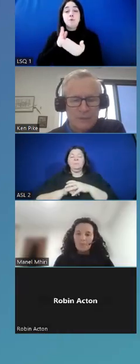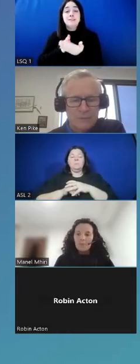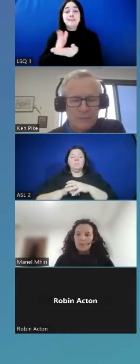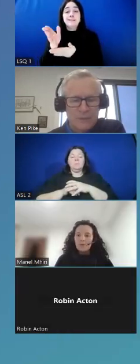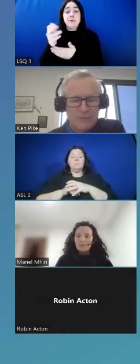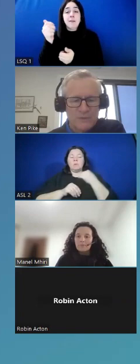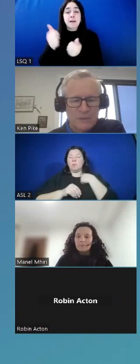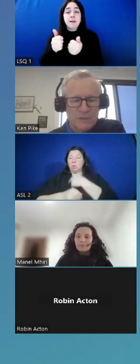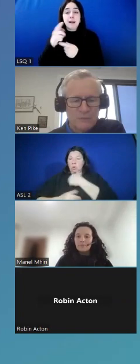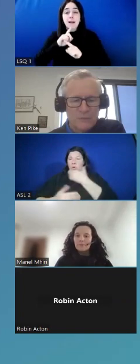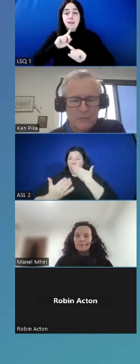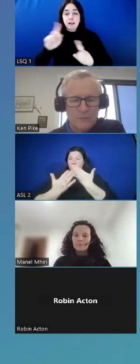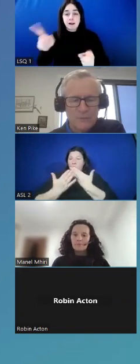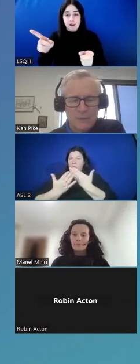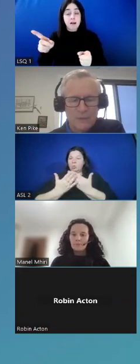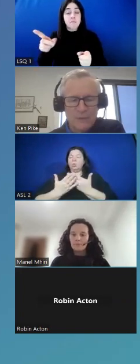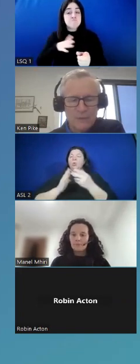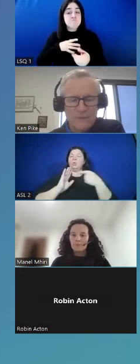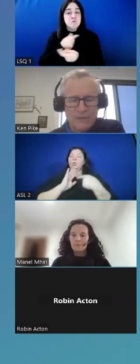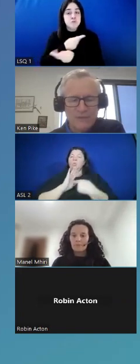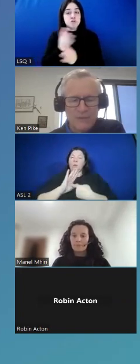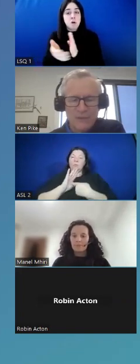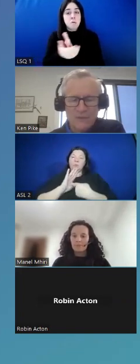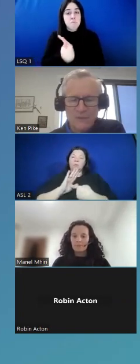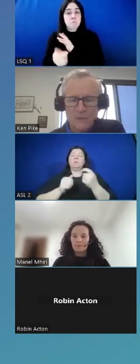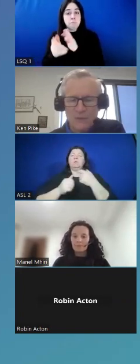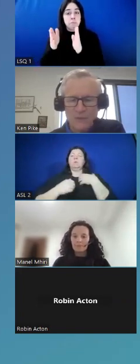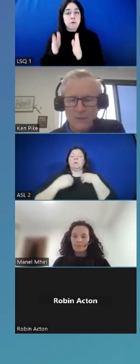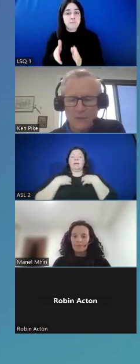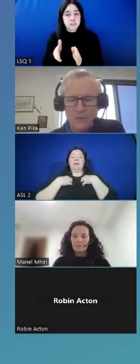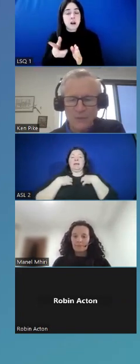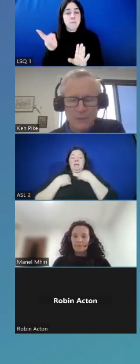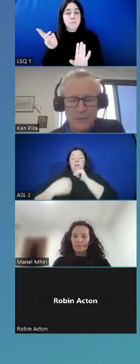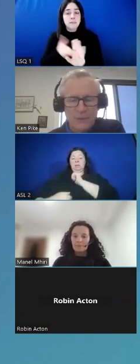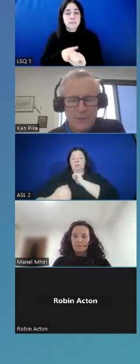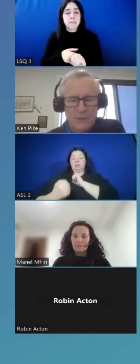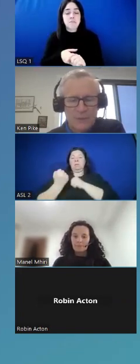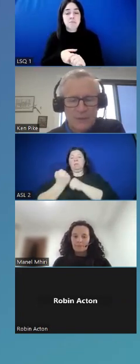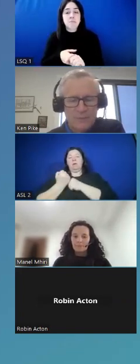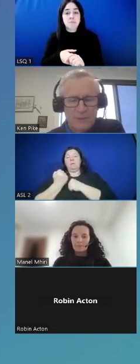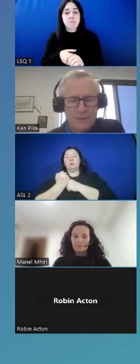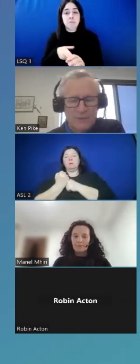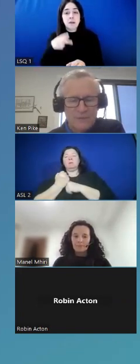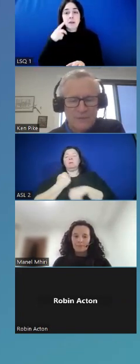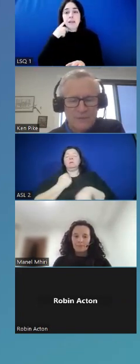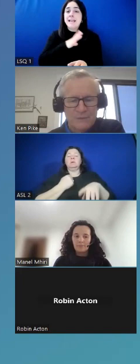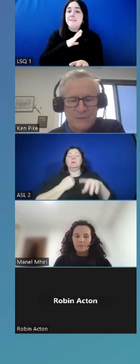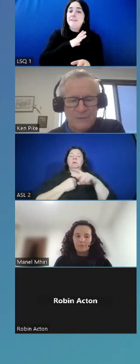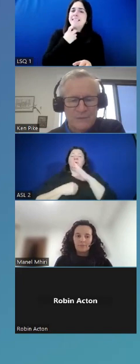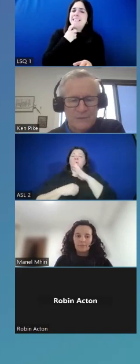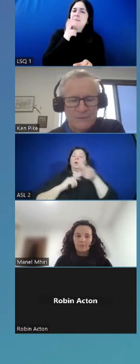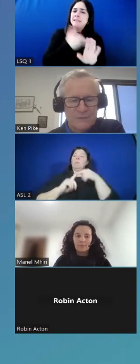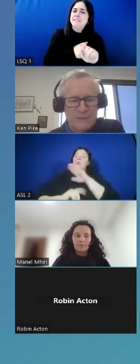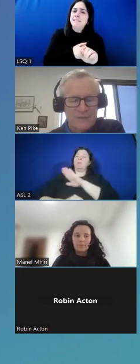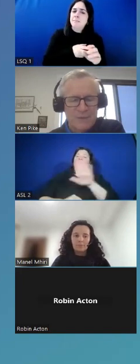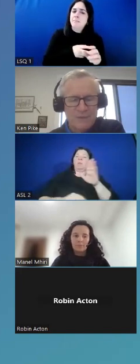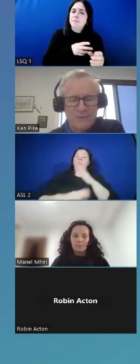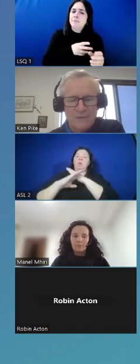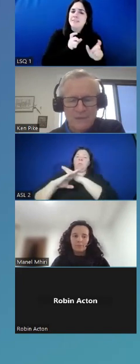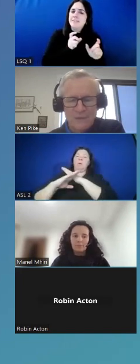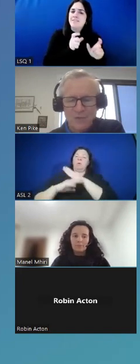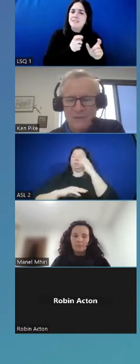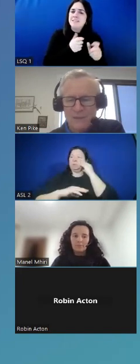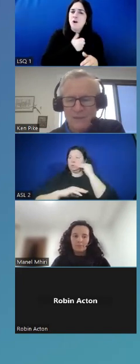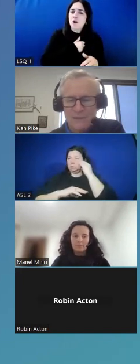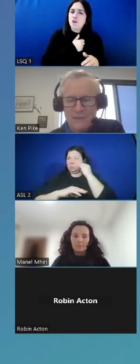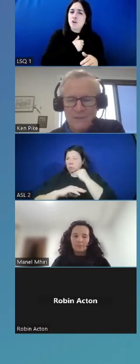We had good representation from self-advocates that talked about their barriers they